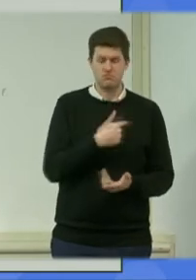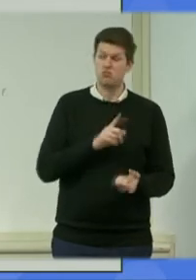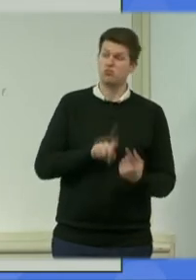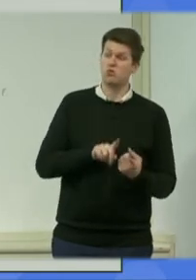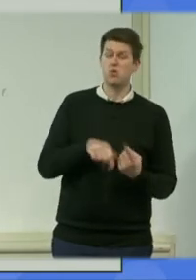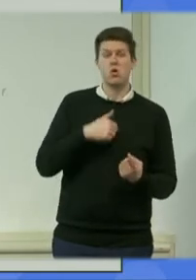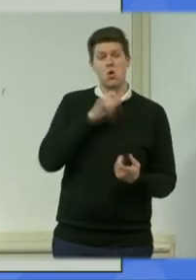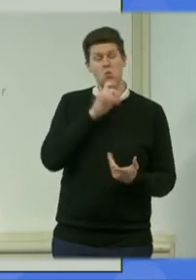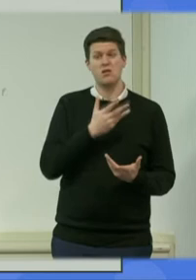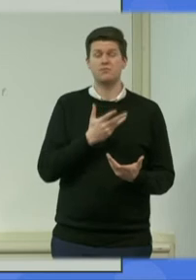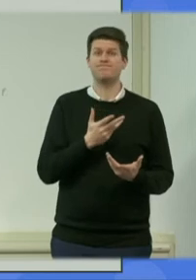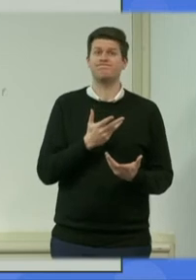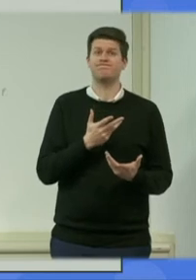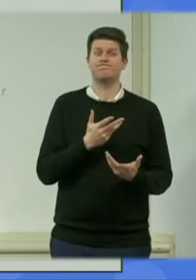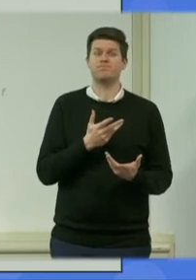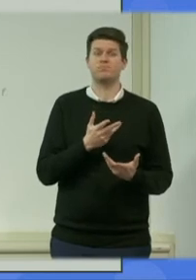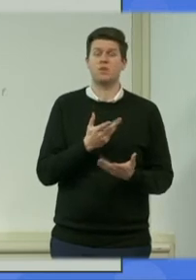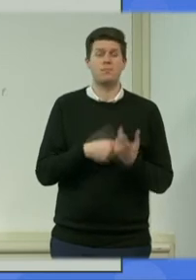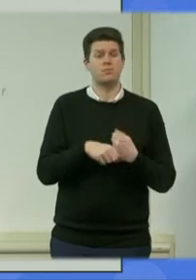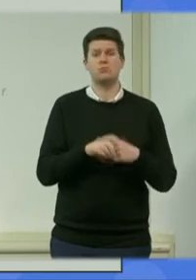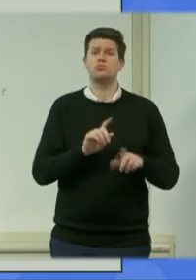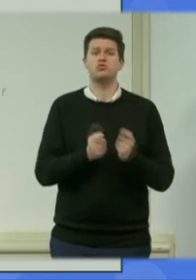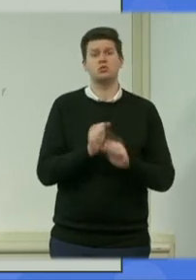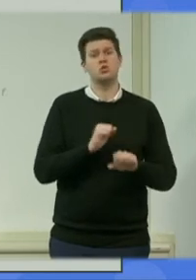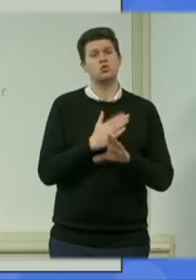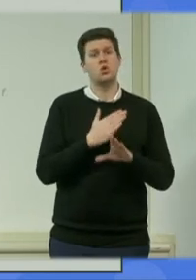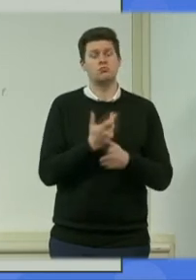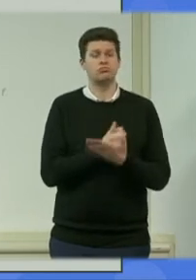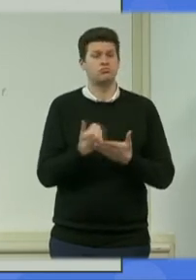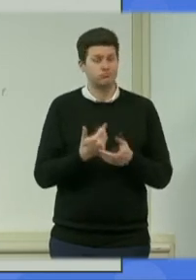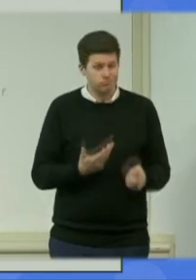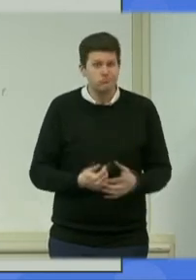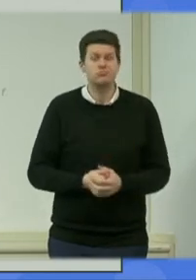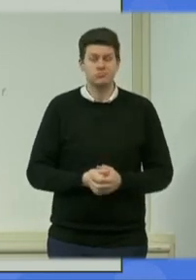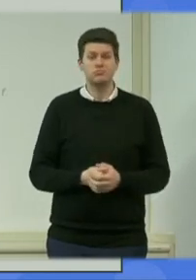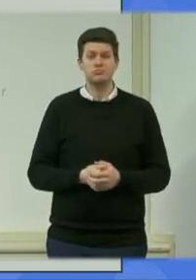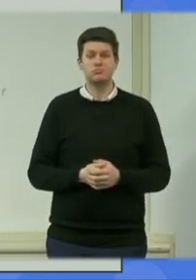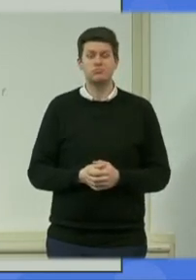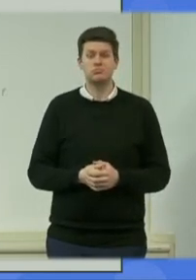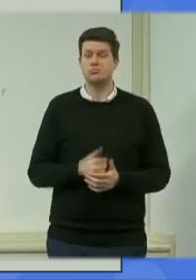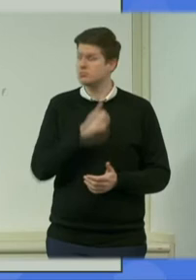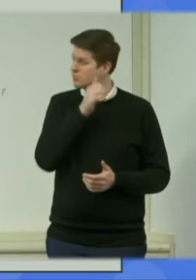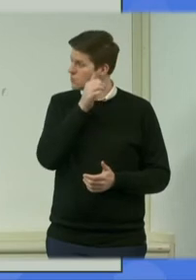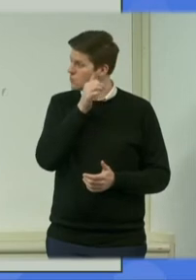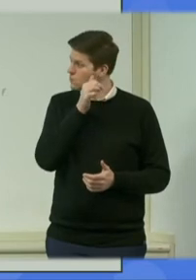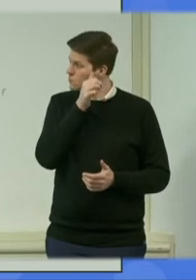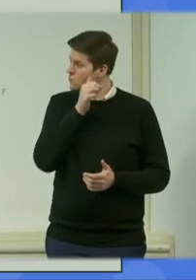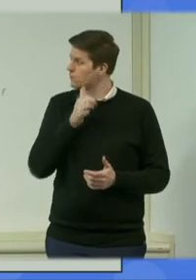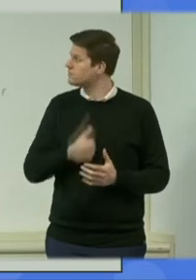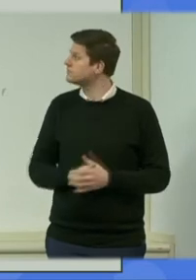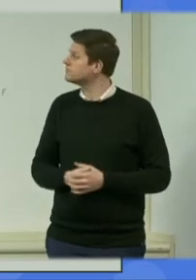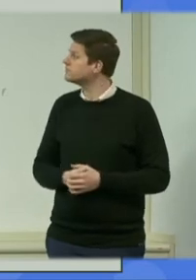moving in and out of work. So when someone's got a low income, maybe you don't want to tax them too highly on that income because that will discourage them from working.